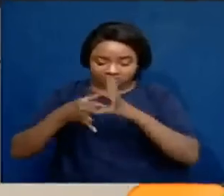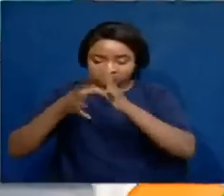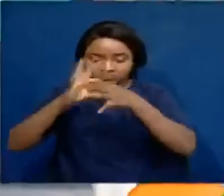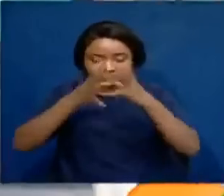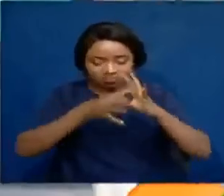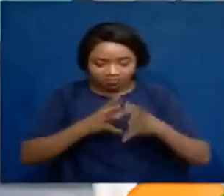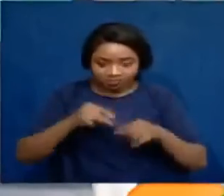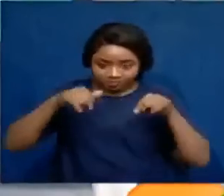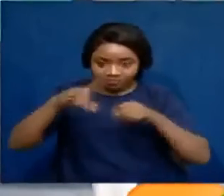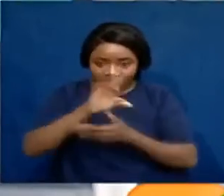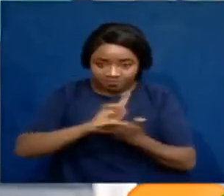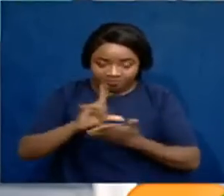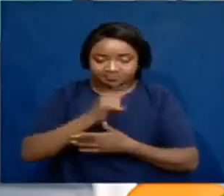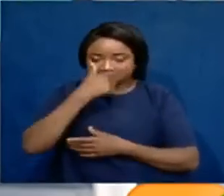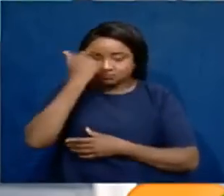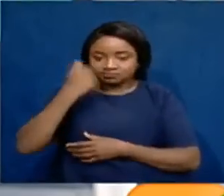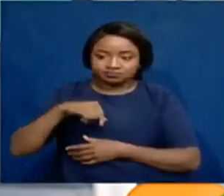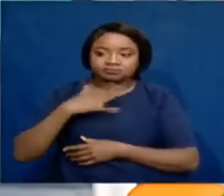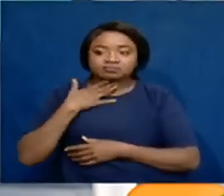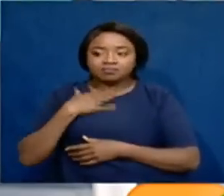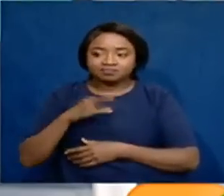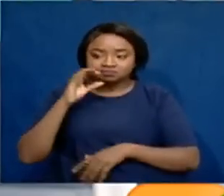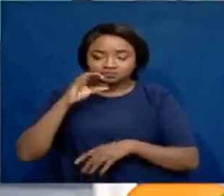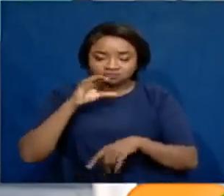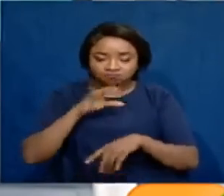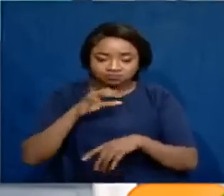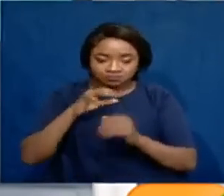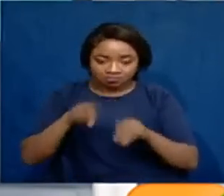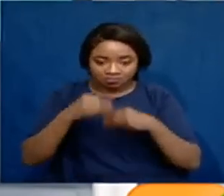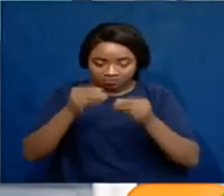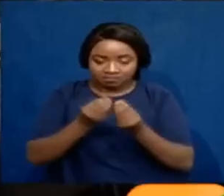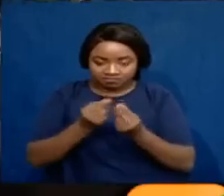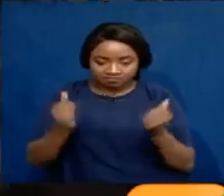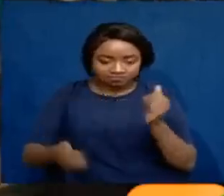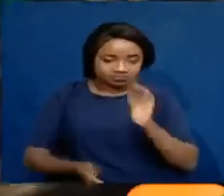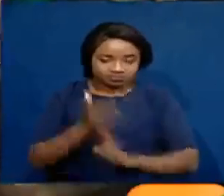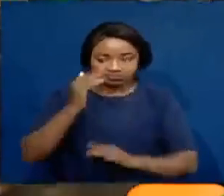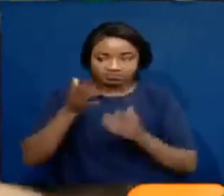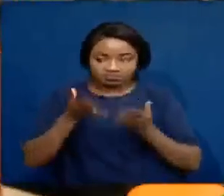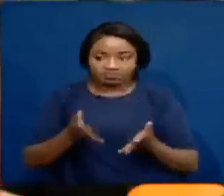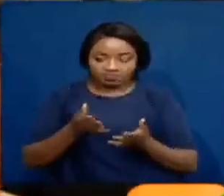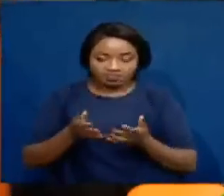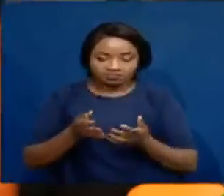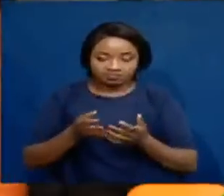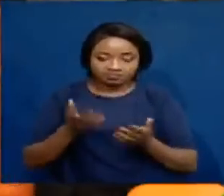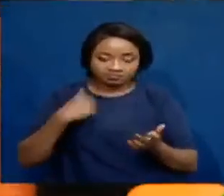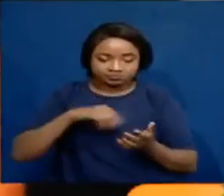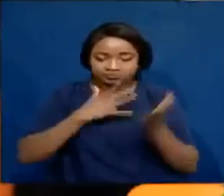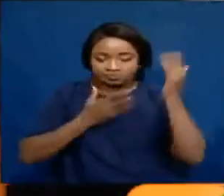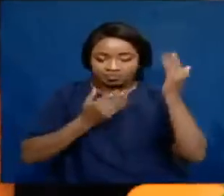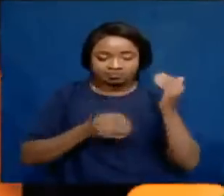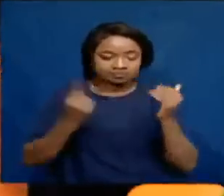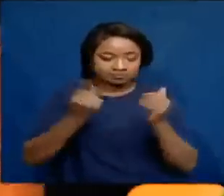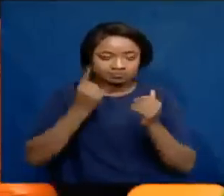that solution to be available as much as possible. We're looking to do for at least 30%